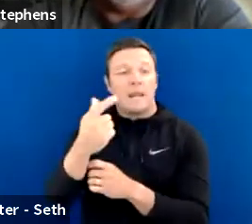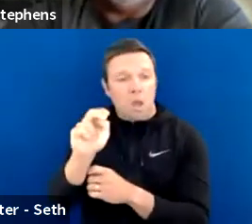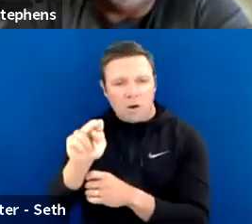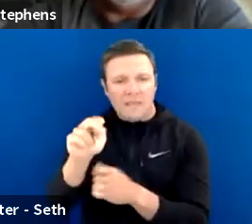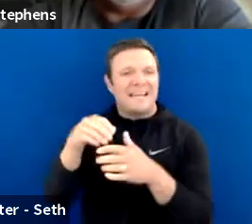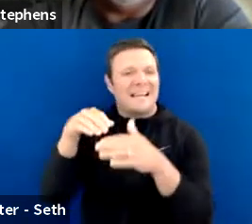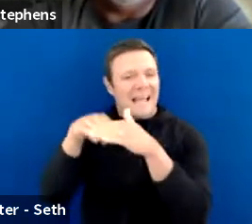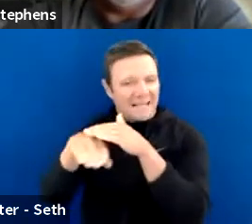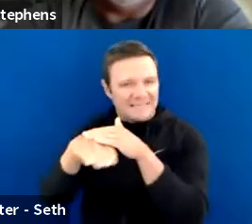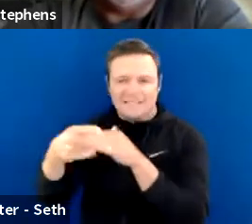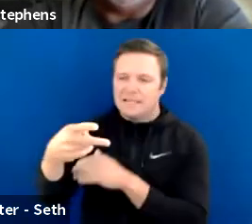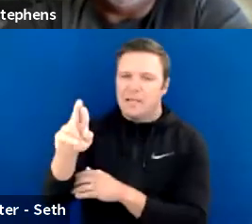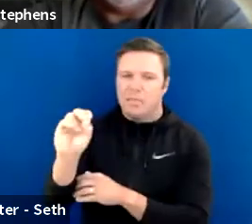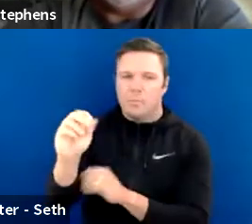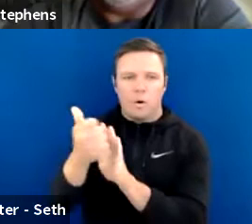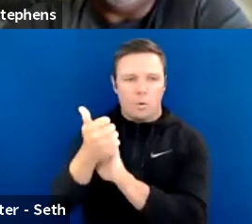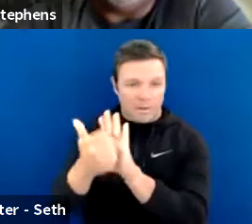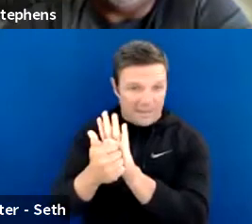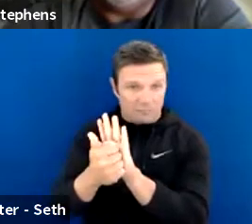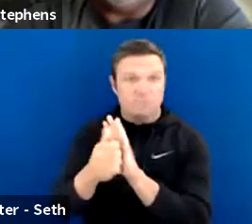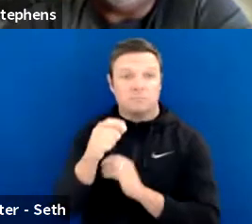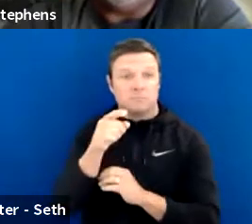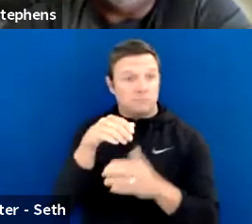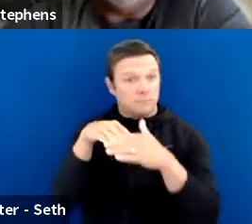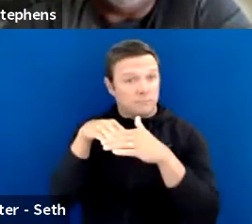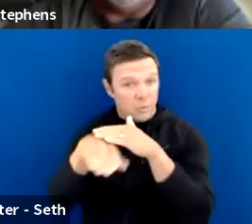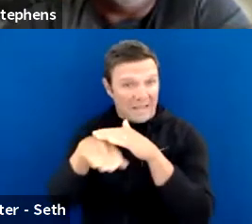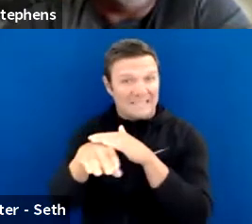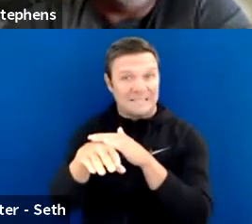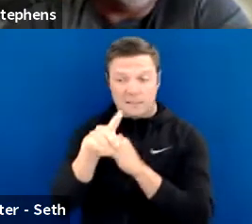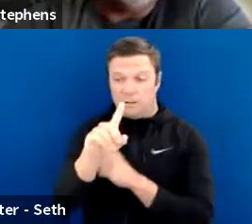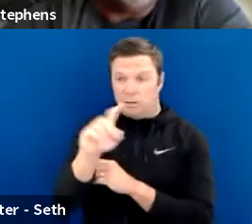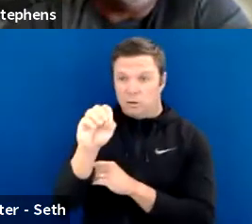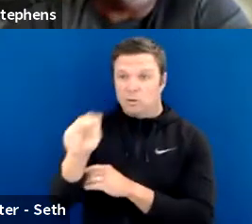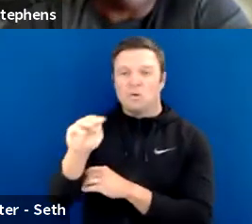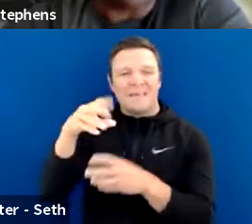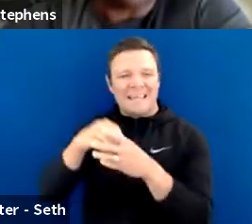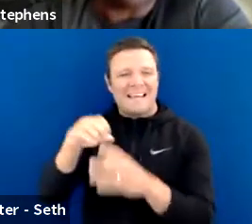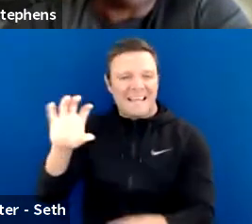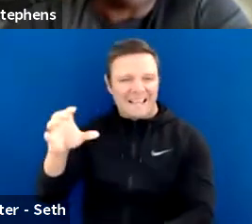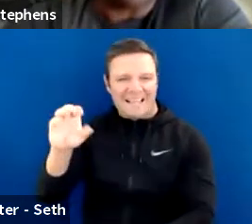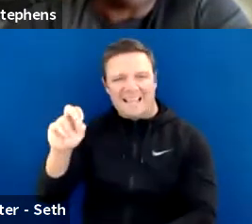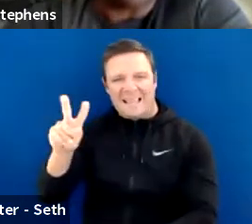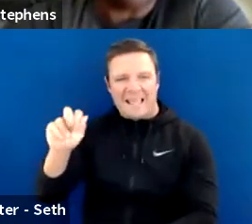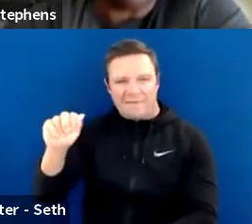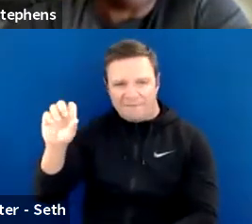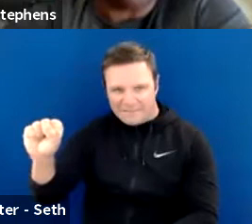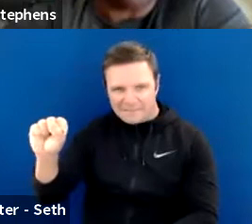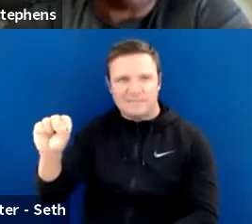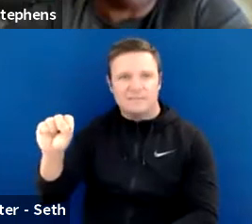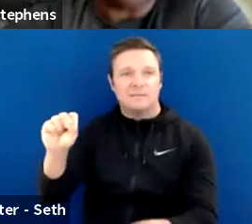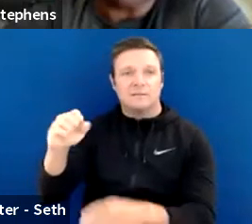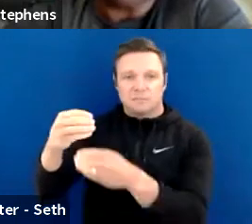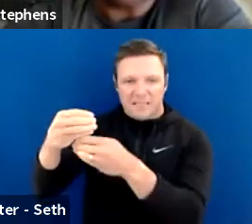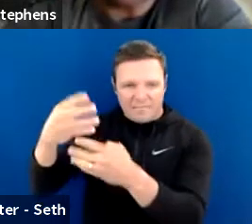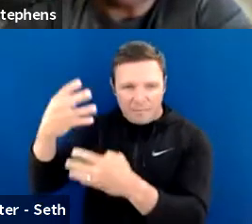Pro account. When you are accessing Zoom in Canvas by just clicking on the Zoom in the course menu, the